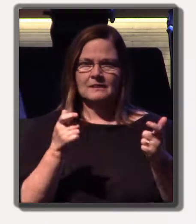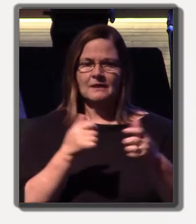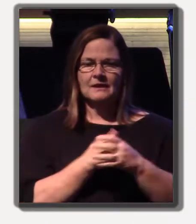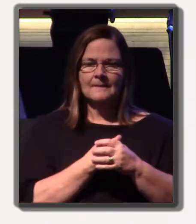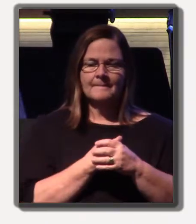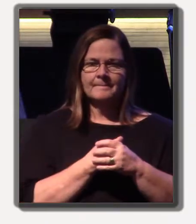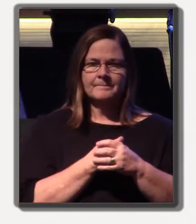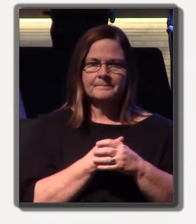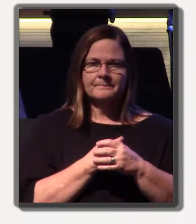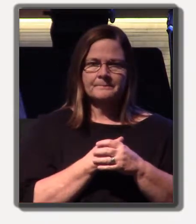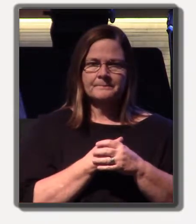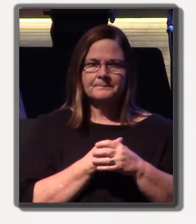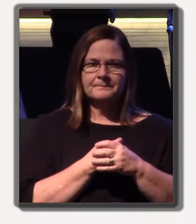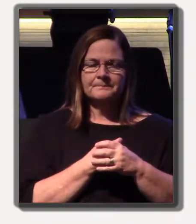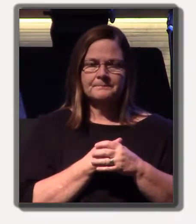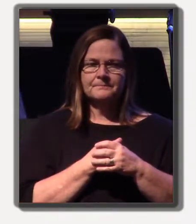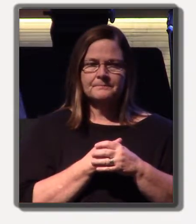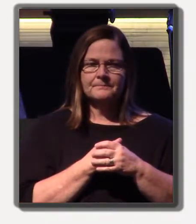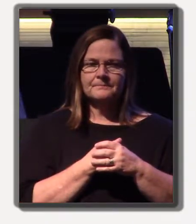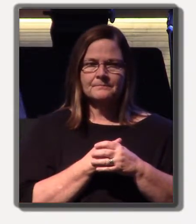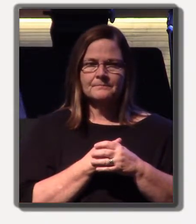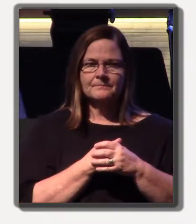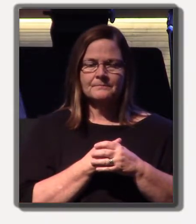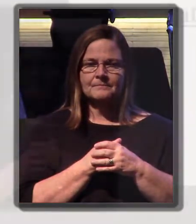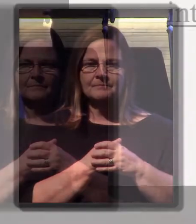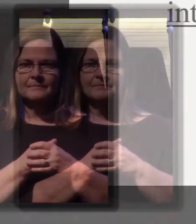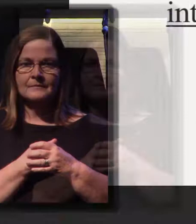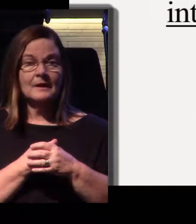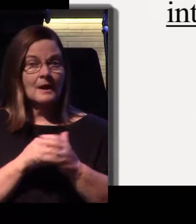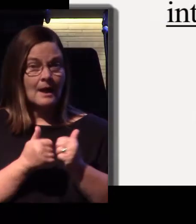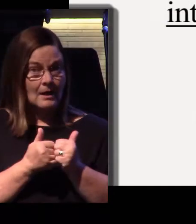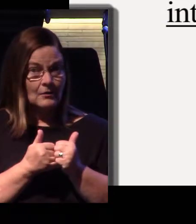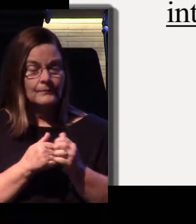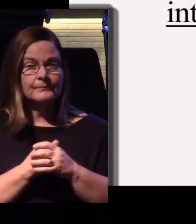three verses, and survival is described right away here